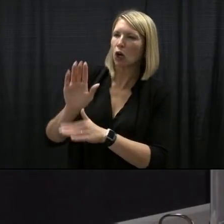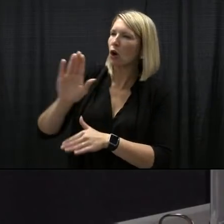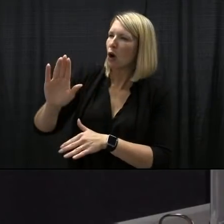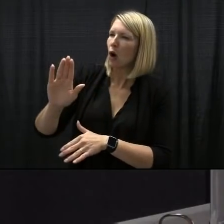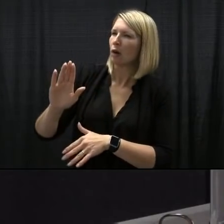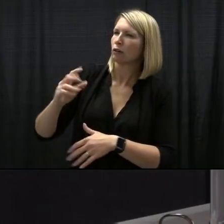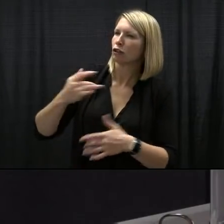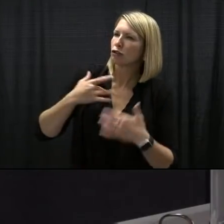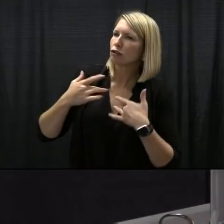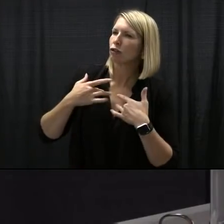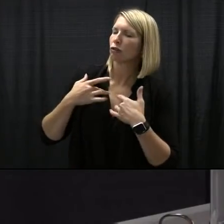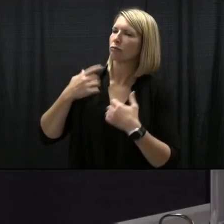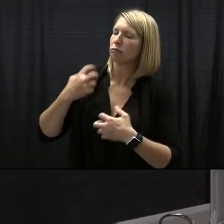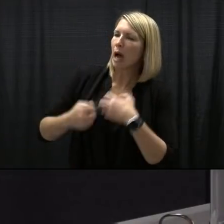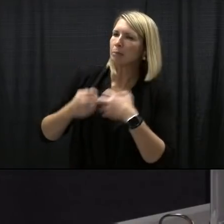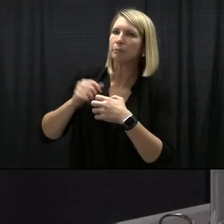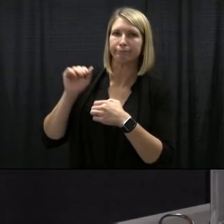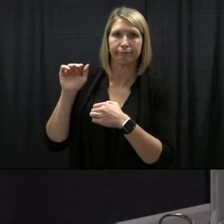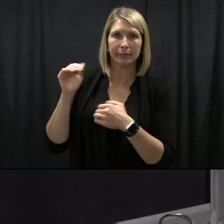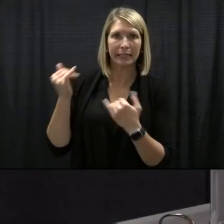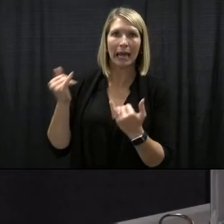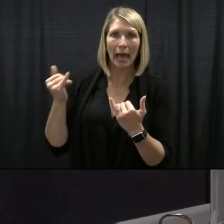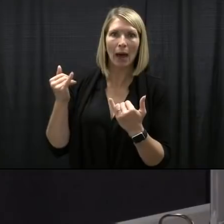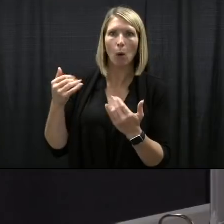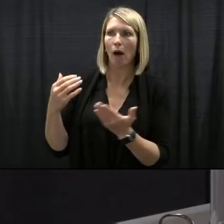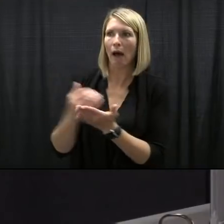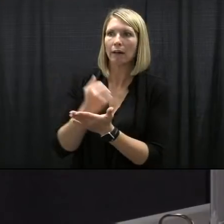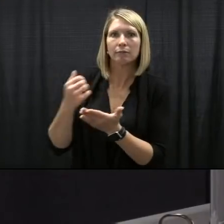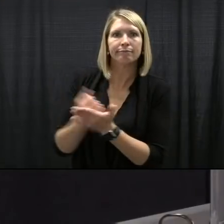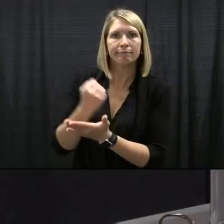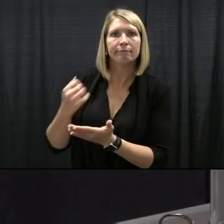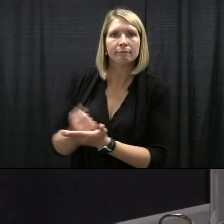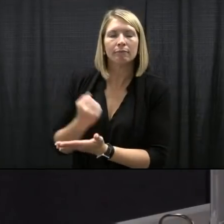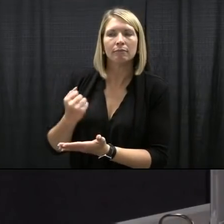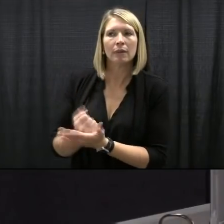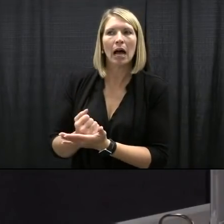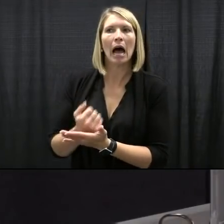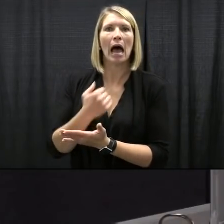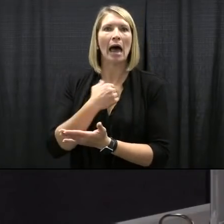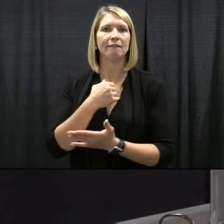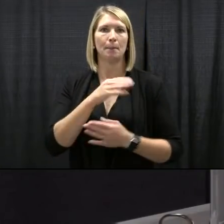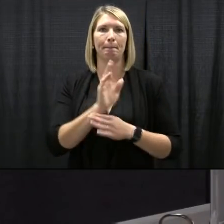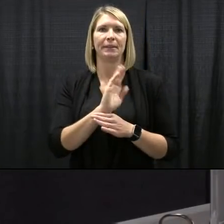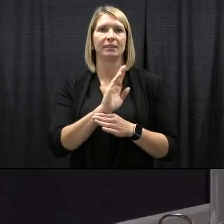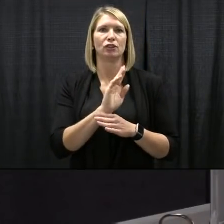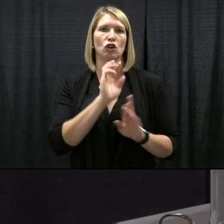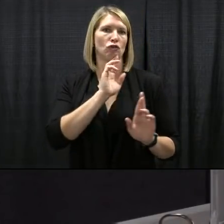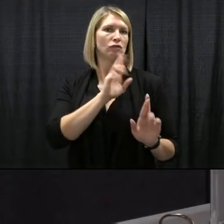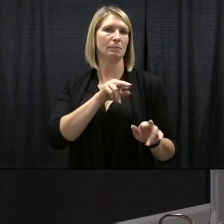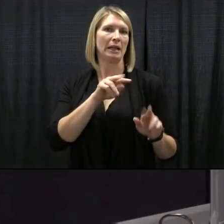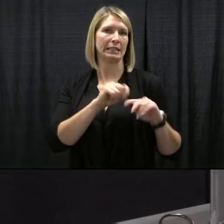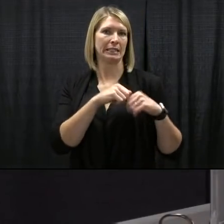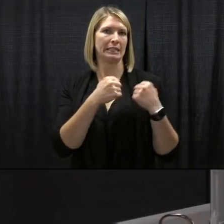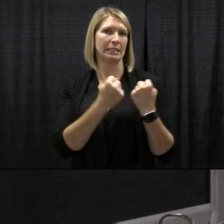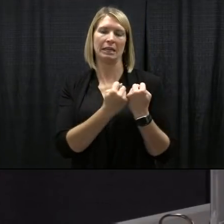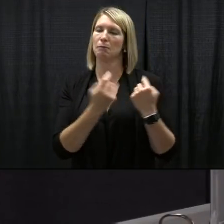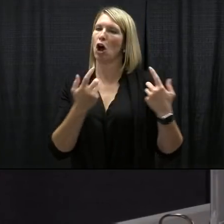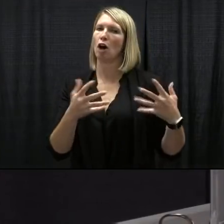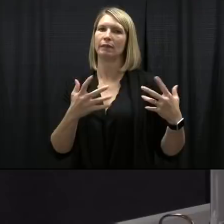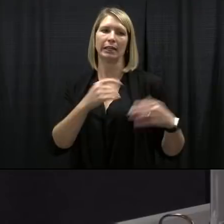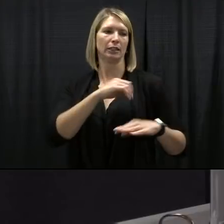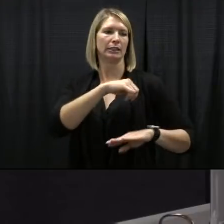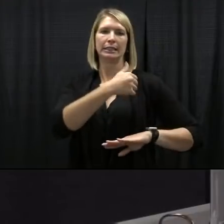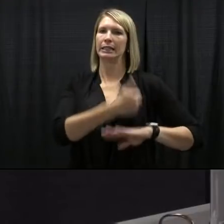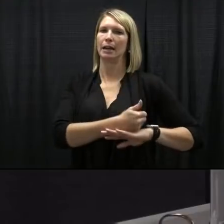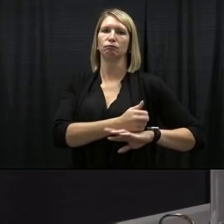may have. We do, for example, have the business response team lined up within the Department of IET. They'll be providing